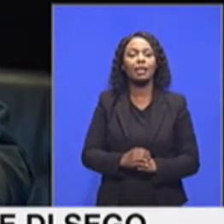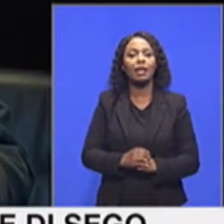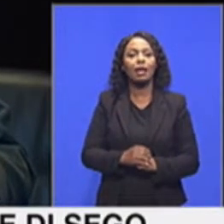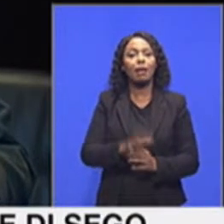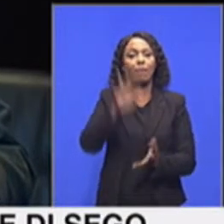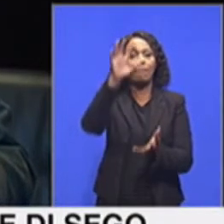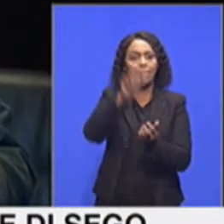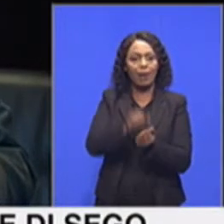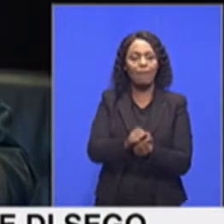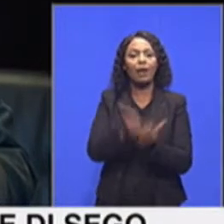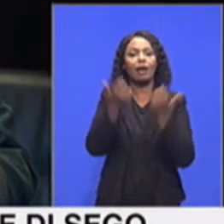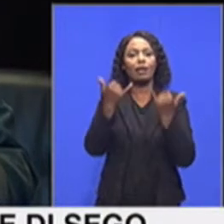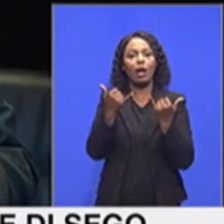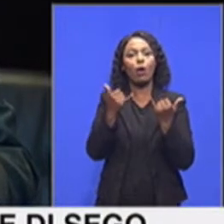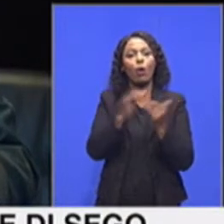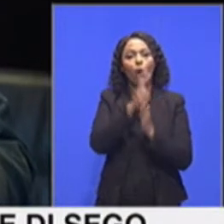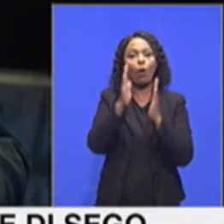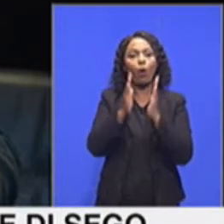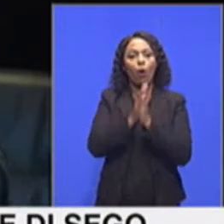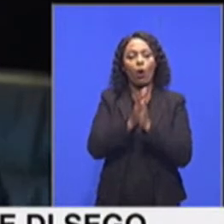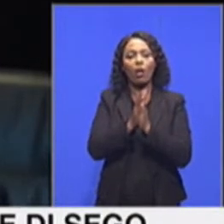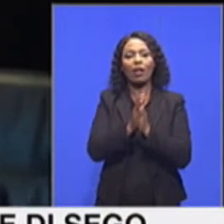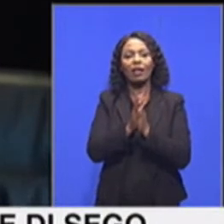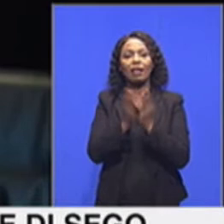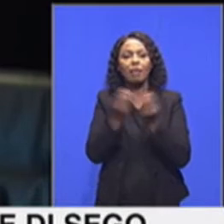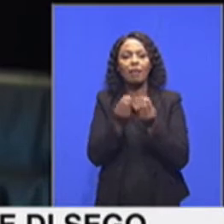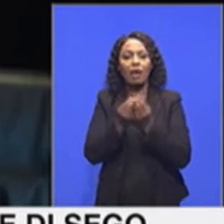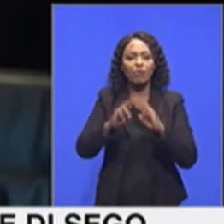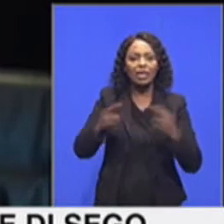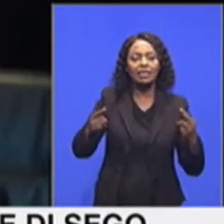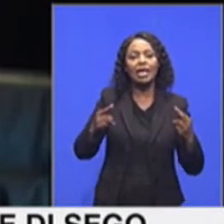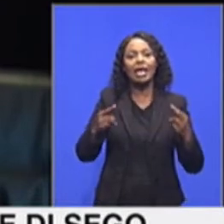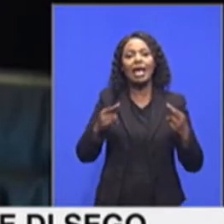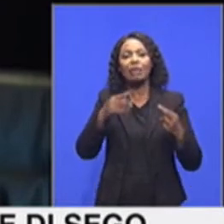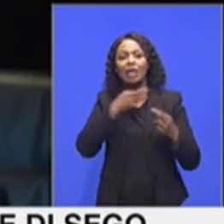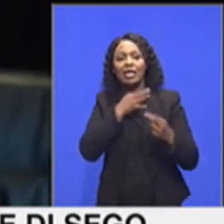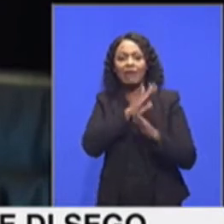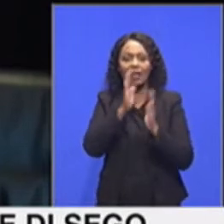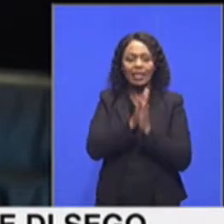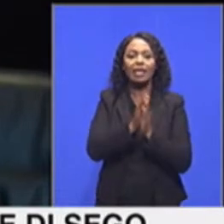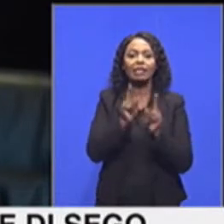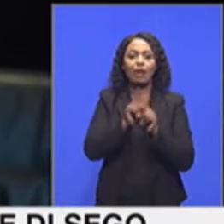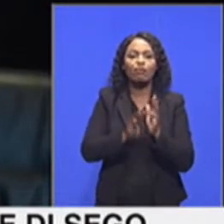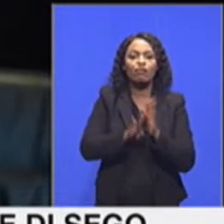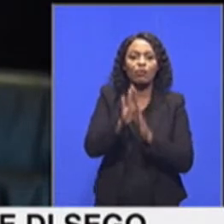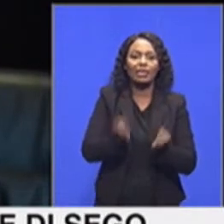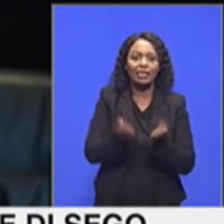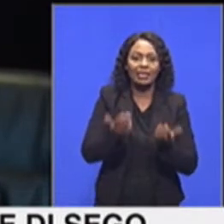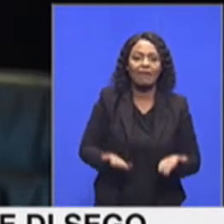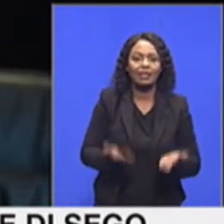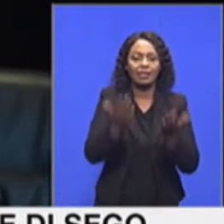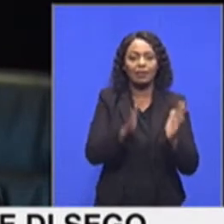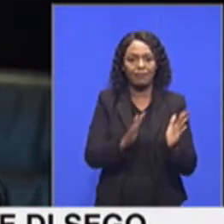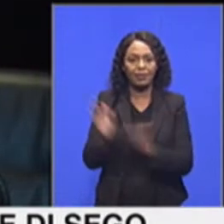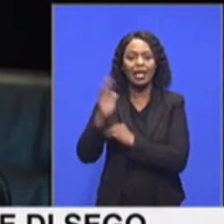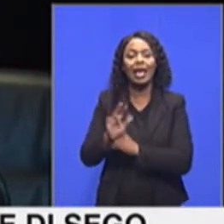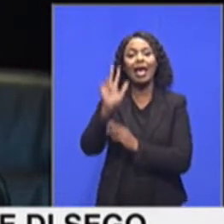cover the shortfall in compensation budgets and to improve services. 8 billion is allocated for